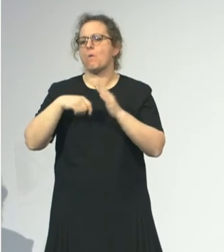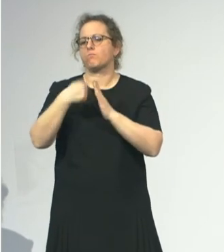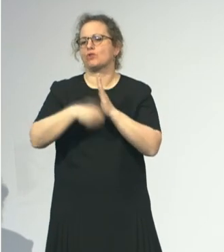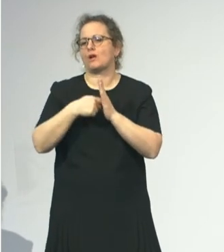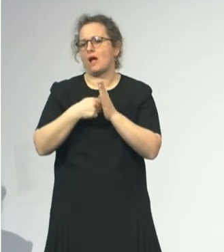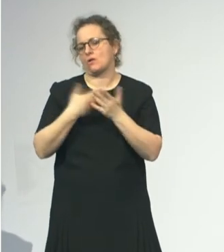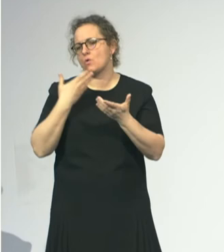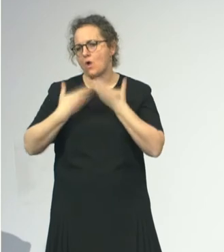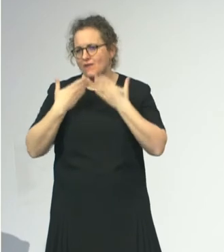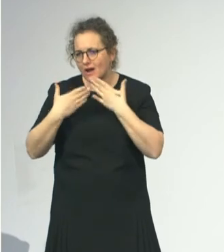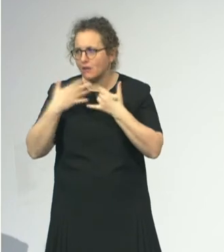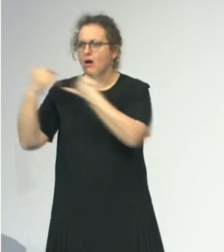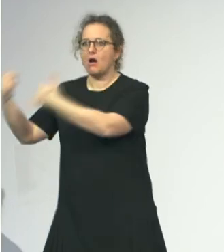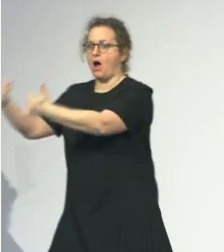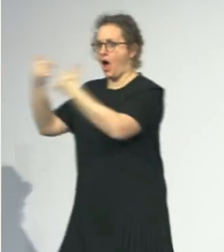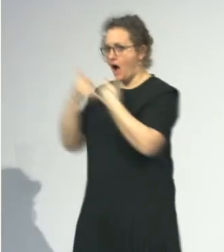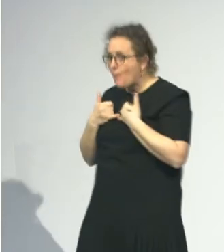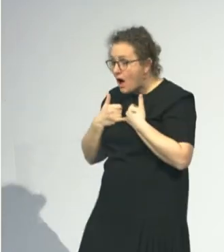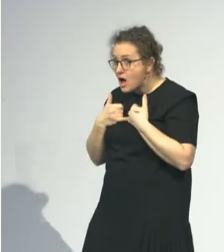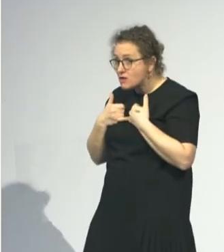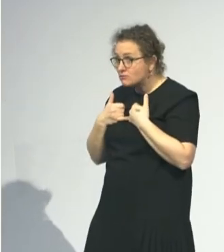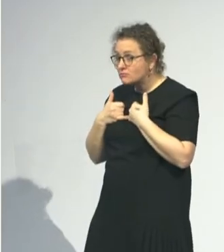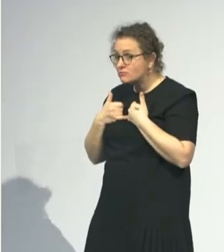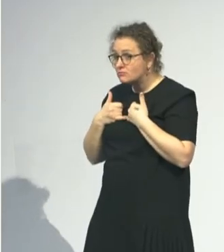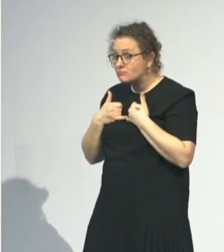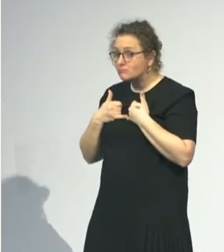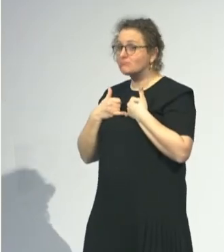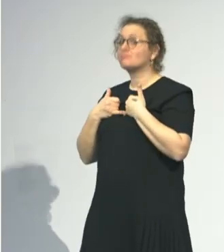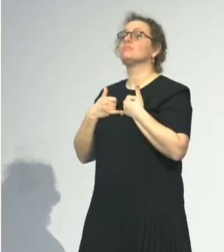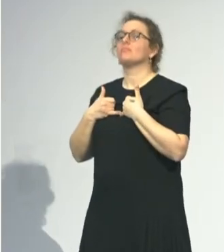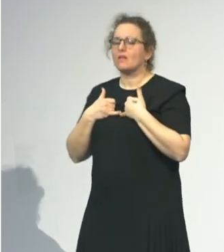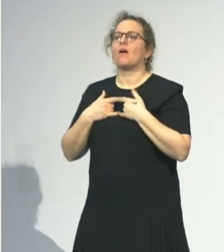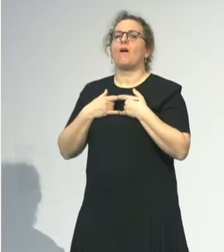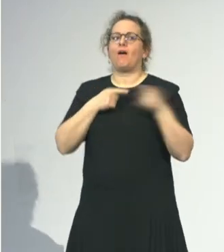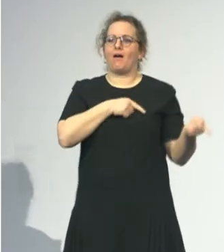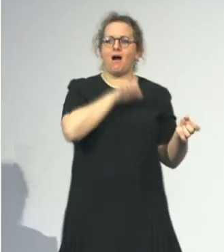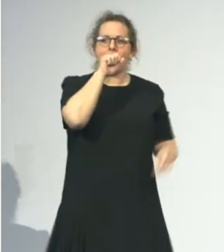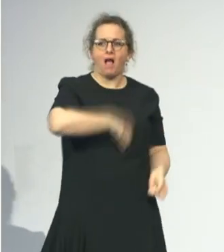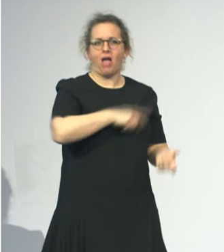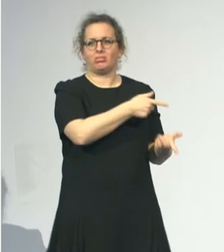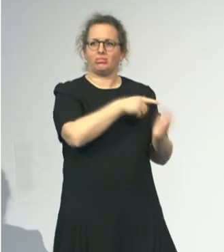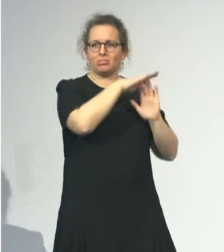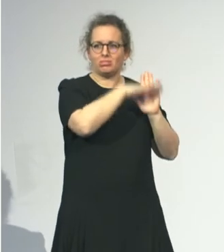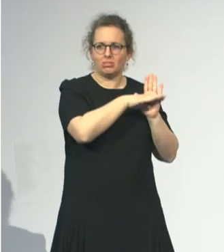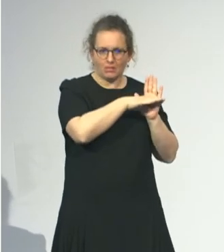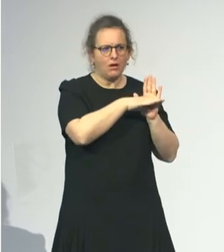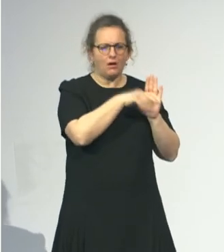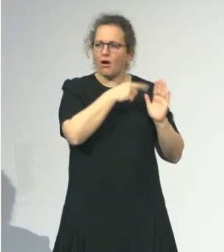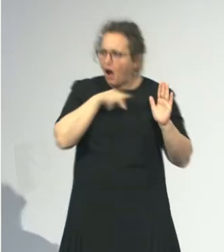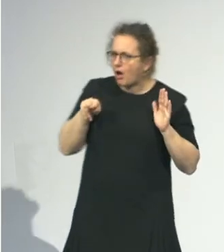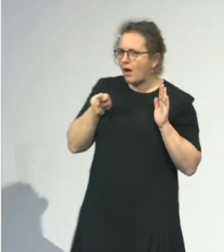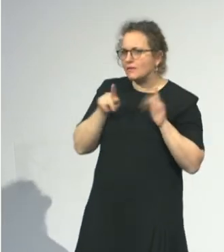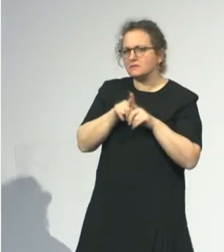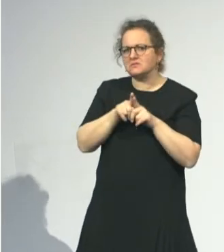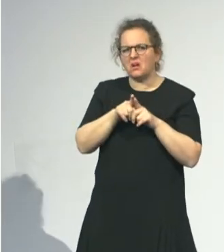received and gained notoriety and credibility. So as soon we arrived from the Zero